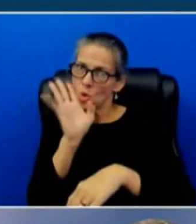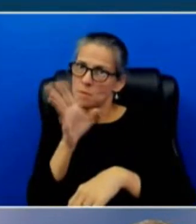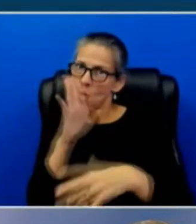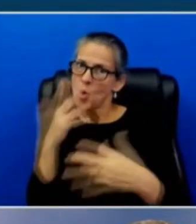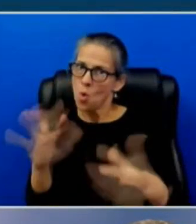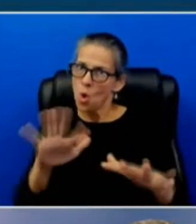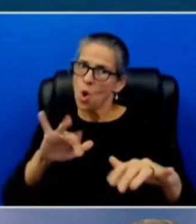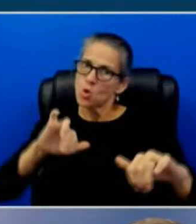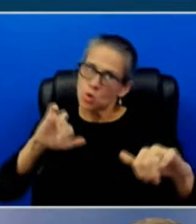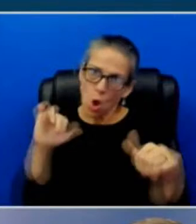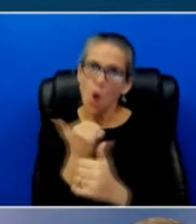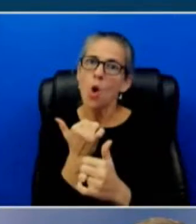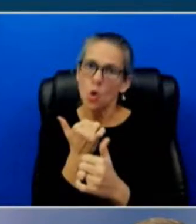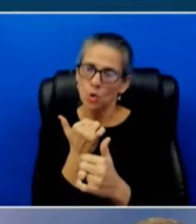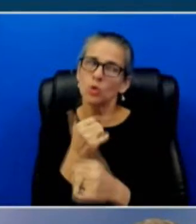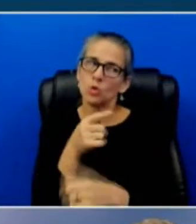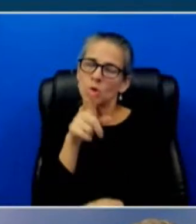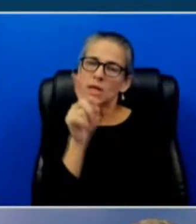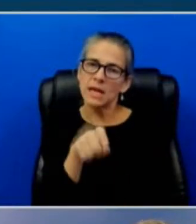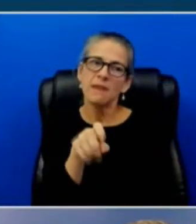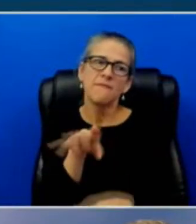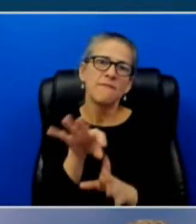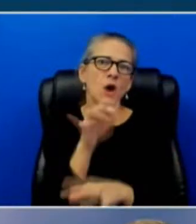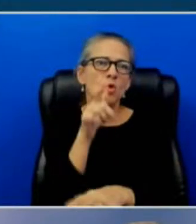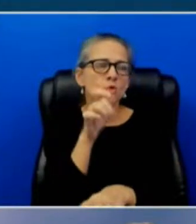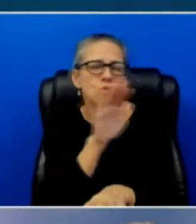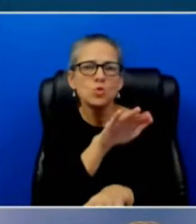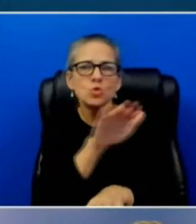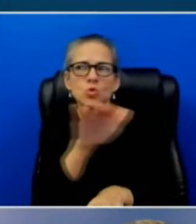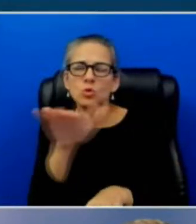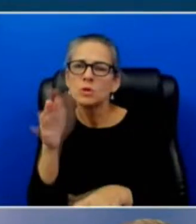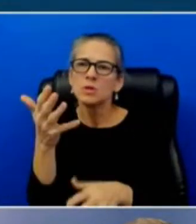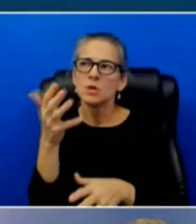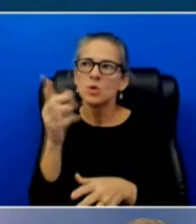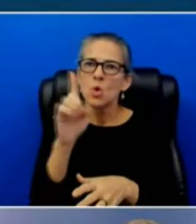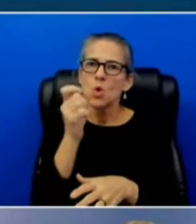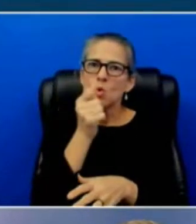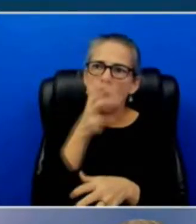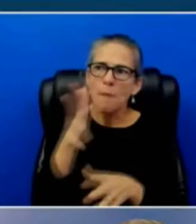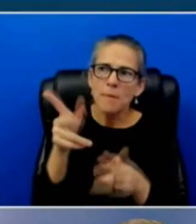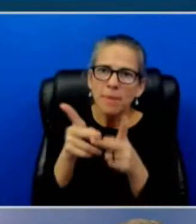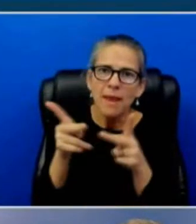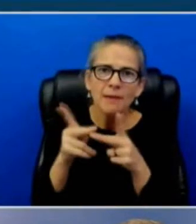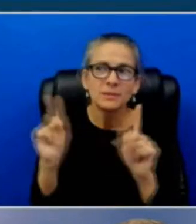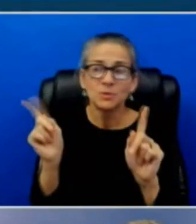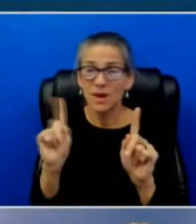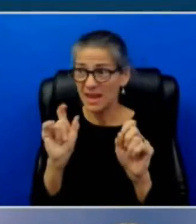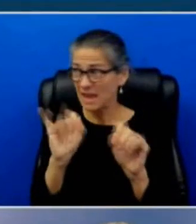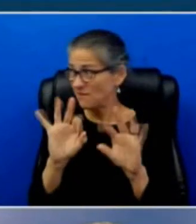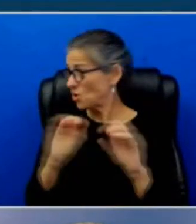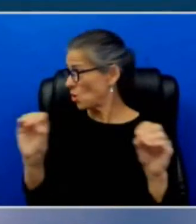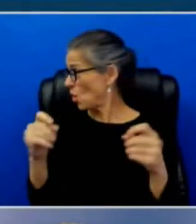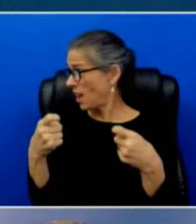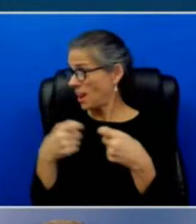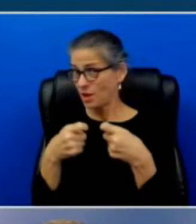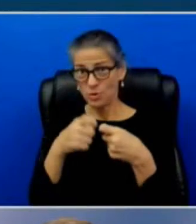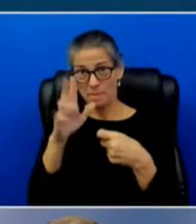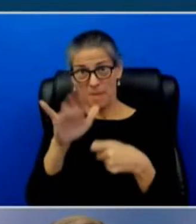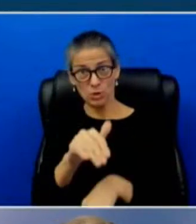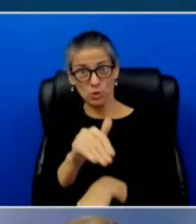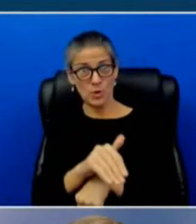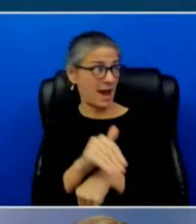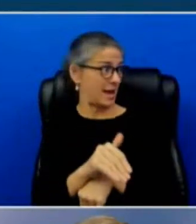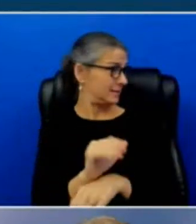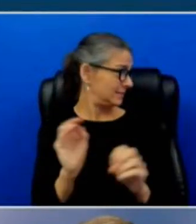your warming center or talk to other people around you. If you don't have power restored by tonight, you need to be thinking about the